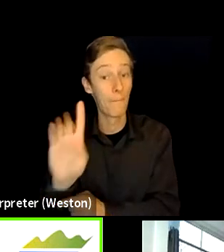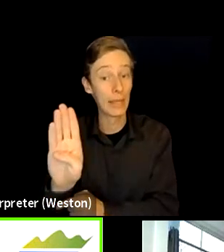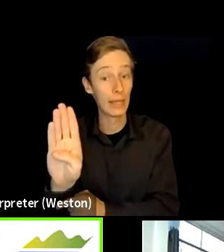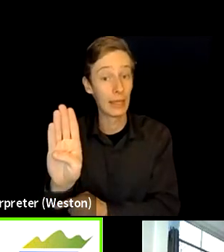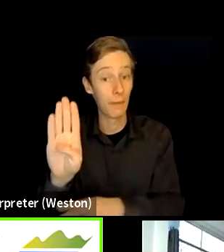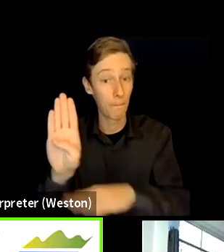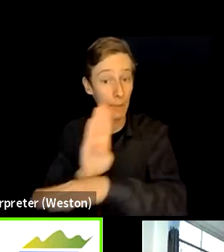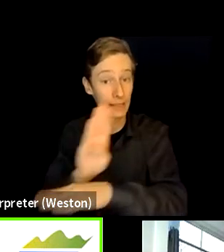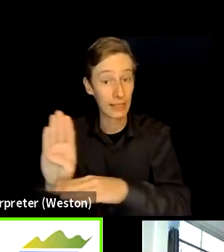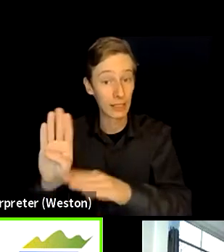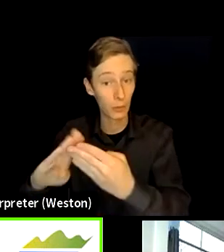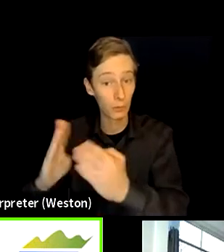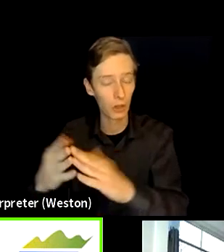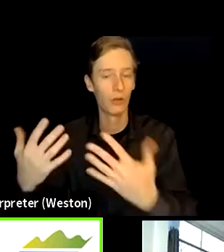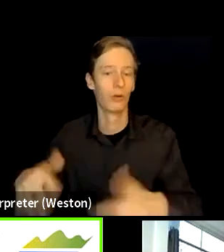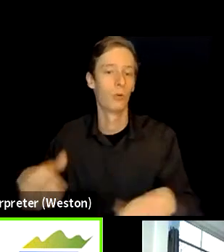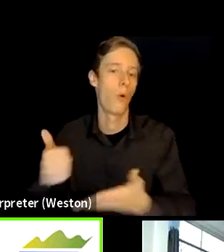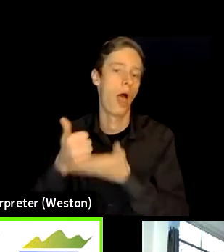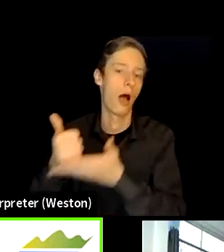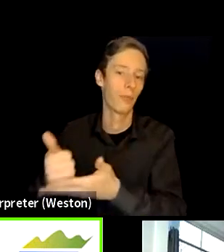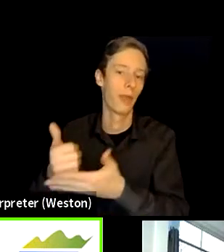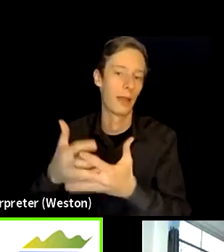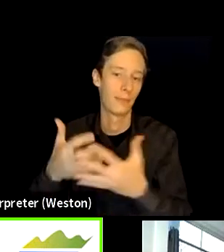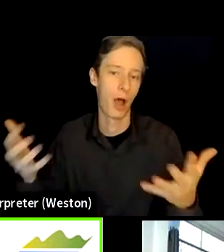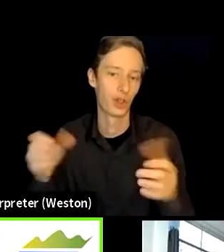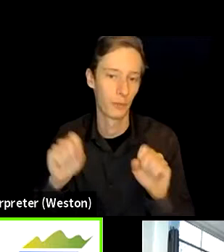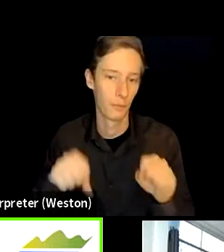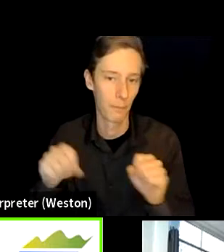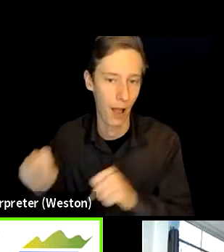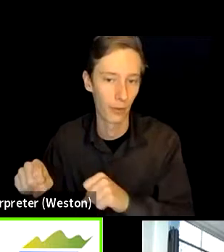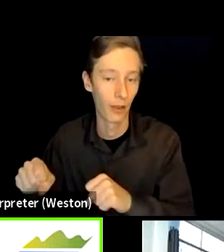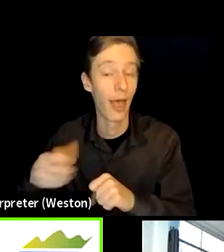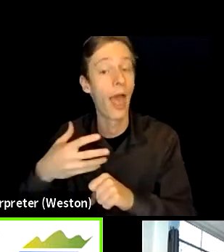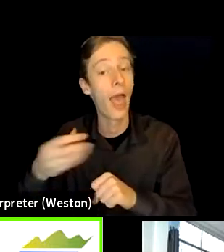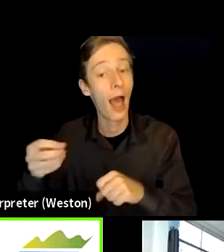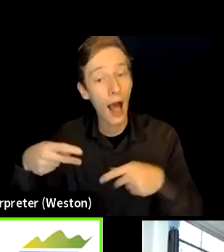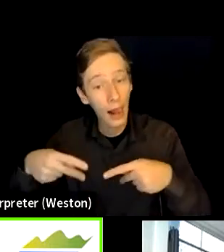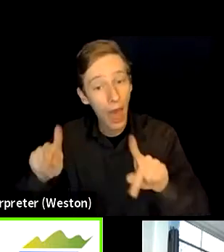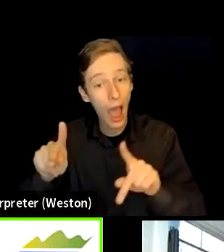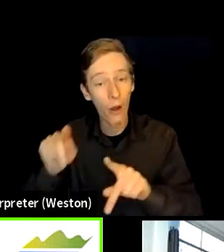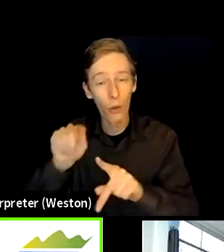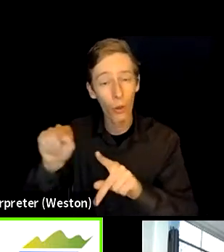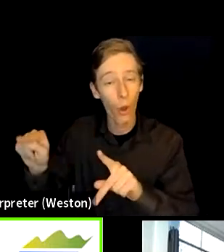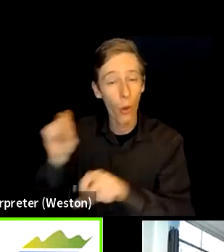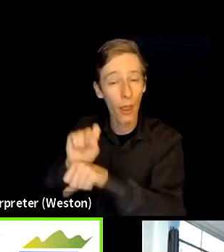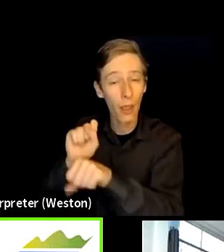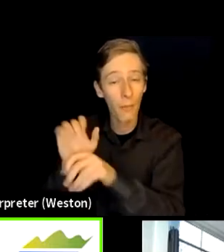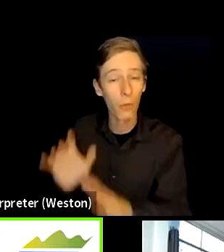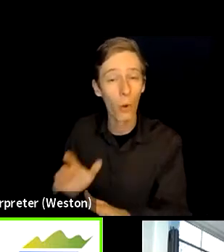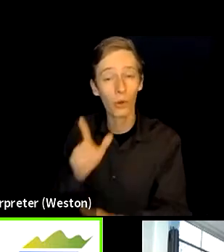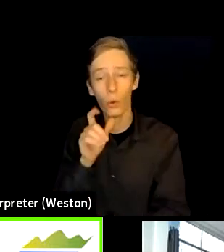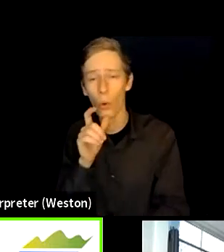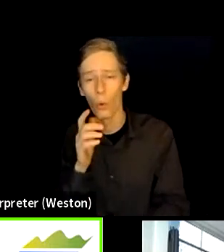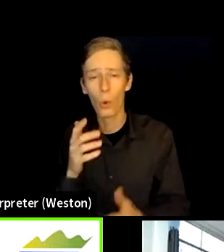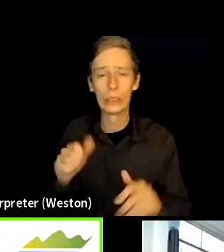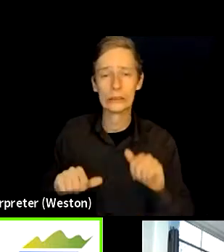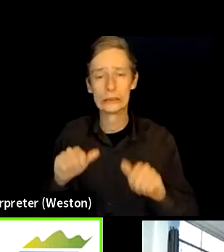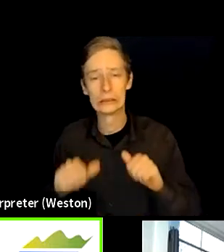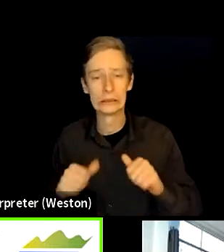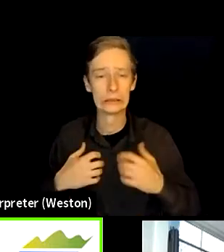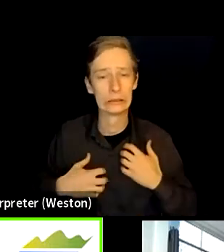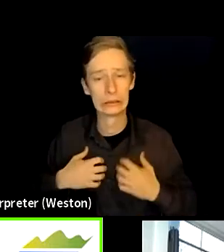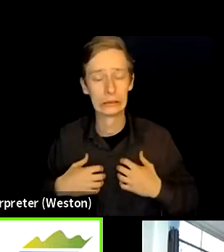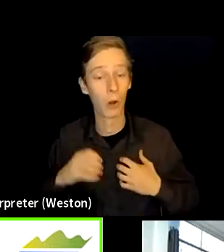community as quickly as possible, and allowed employees to access the vaccine that may have had hesitancy or have a